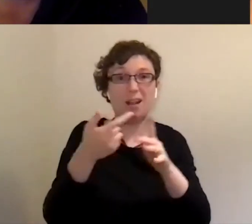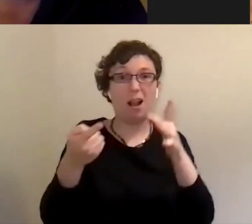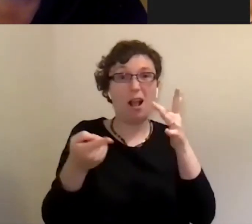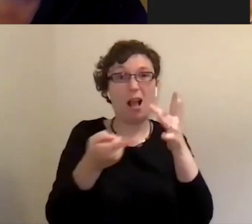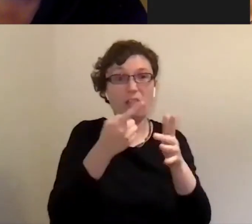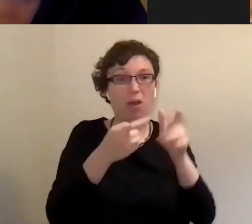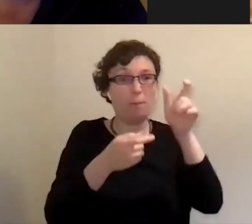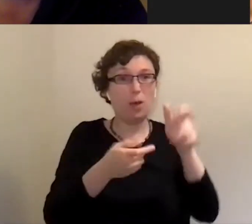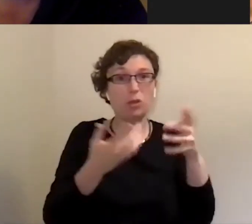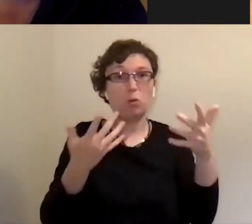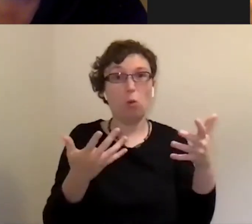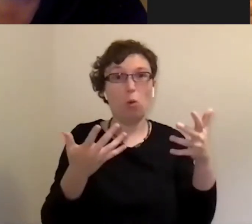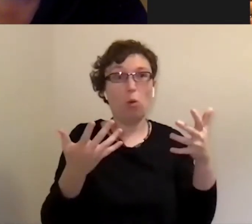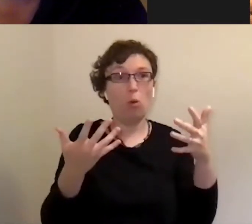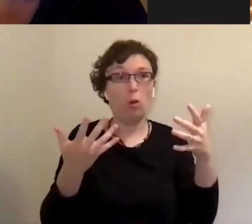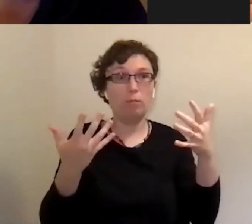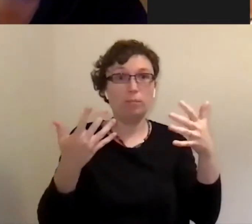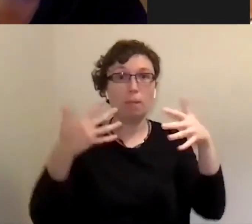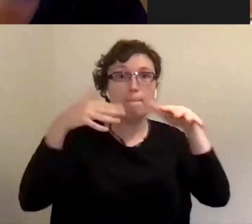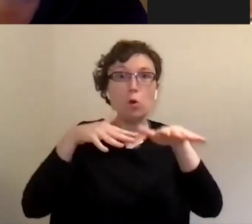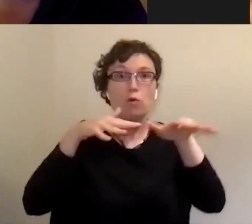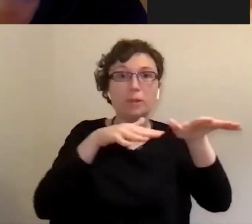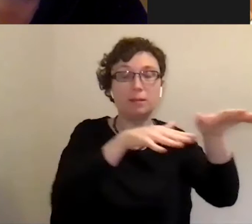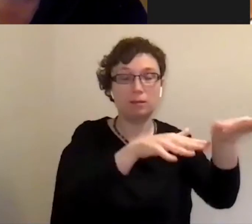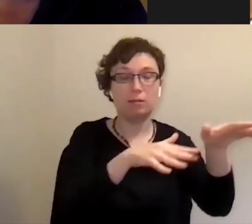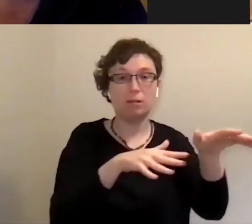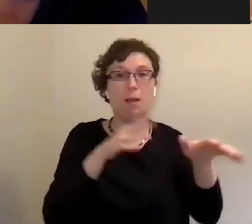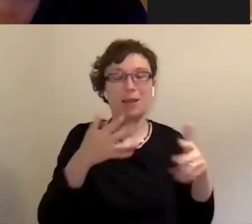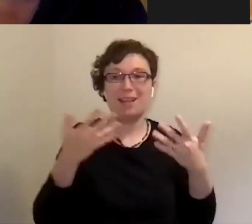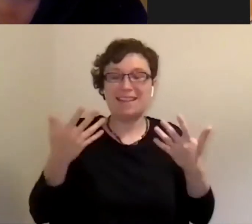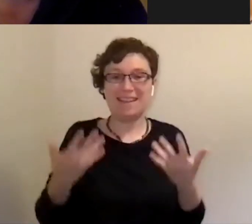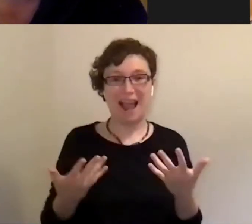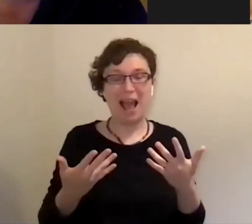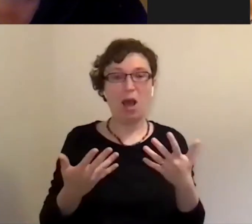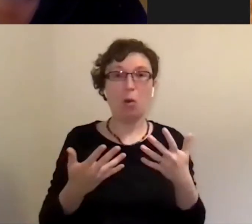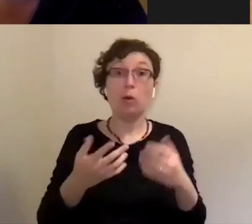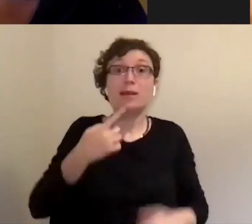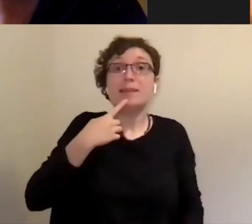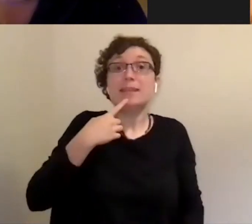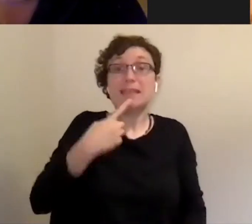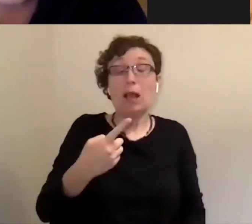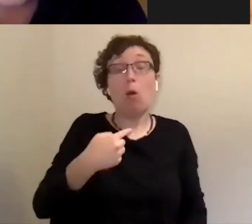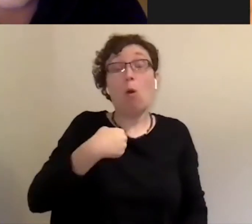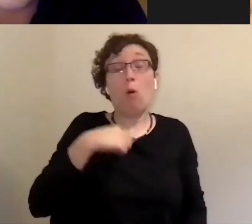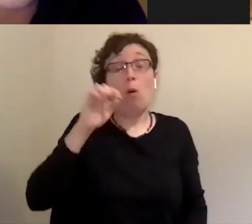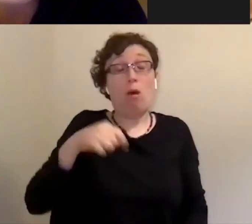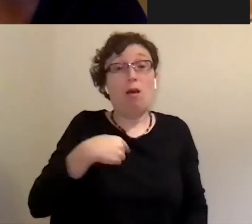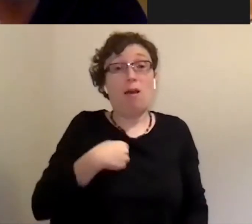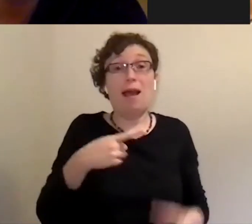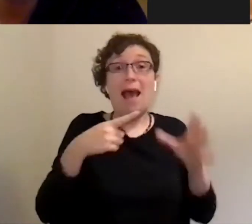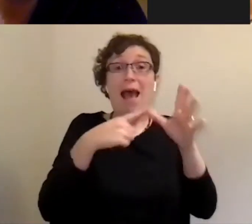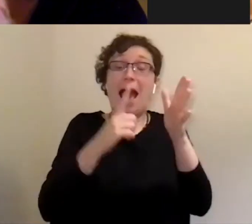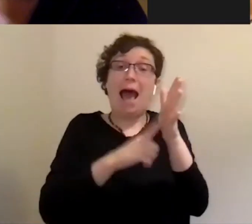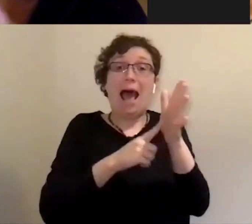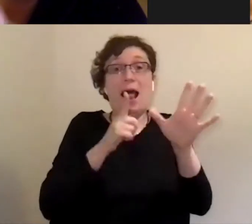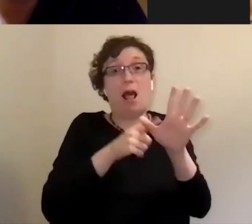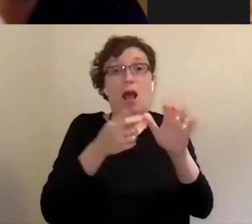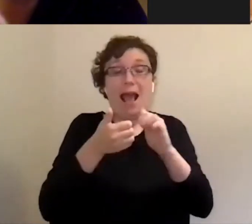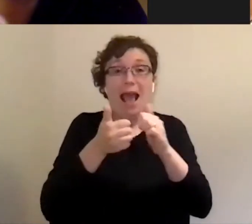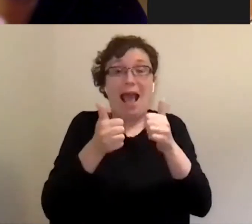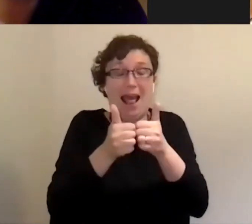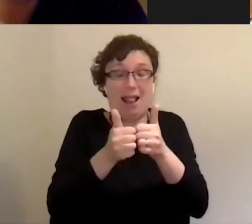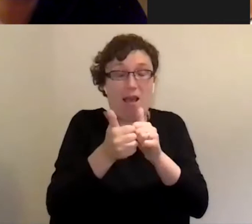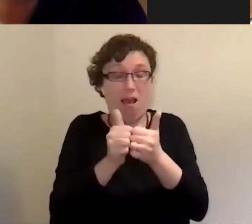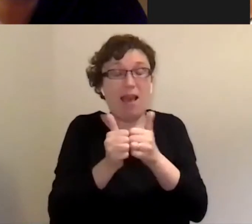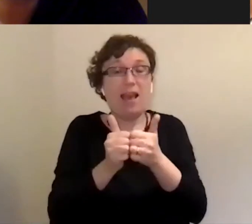and so many other movements, saying you're an ally is so much easier than actually being an ally yourself. It's